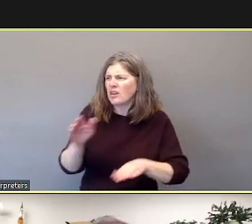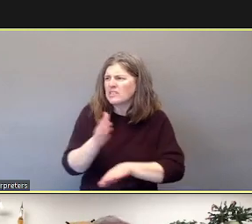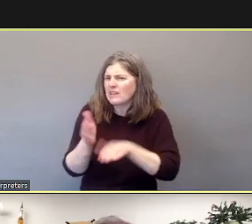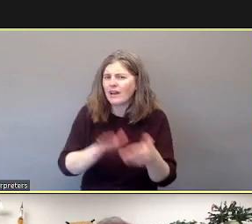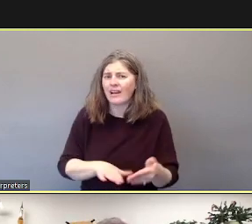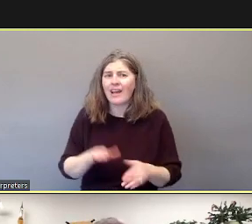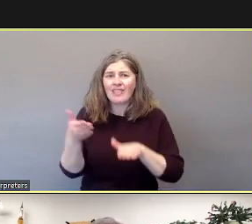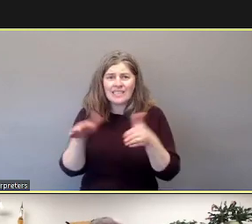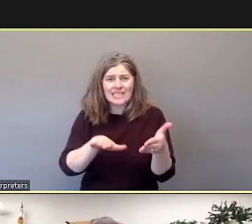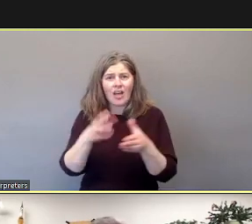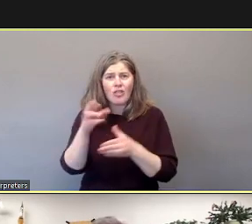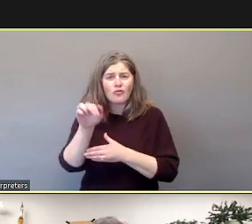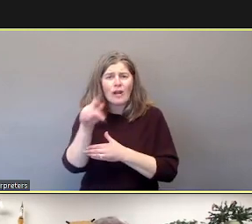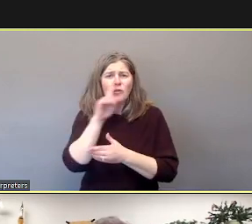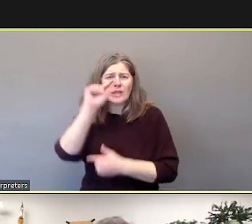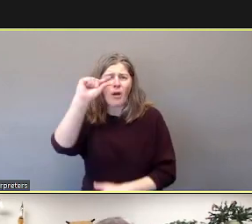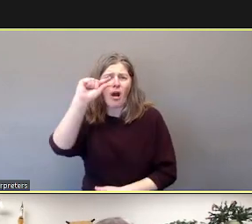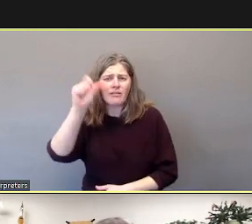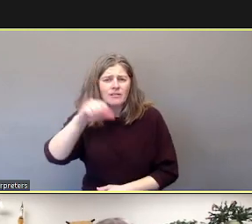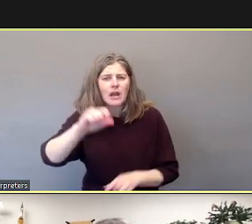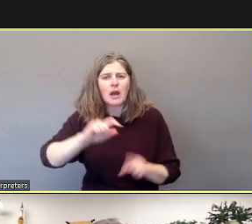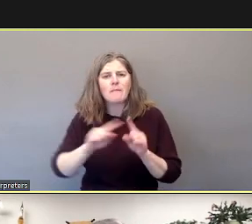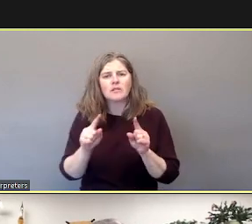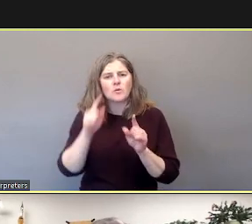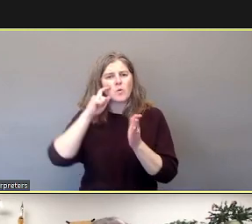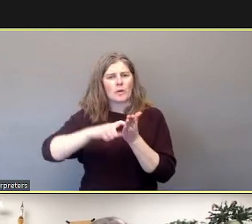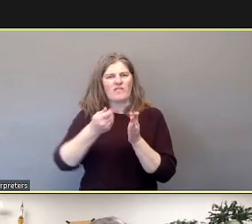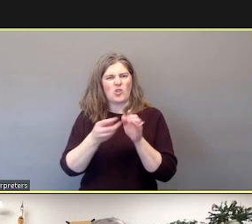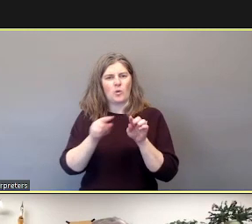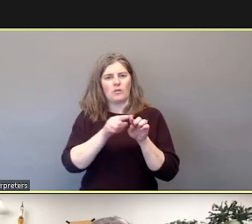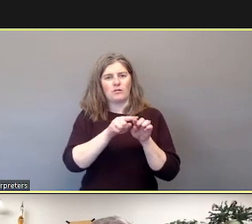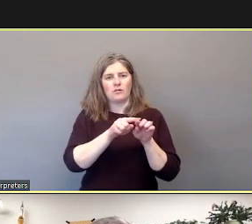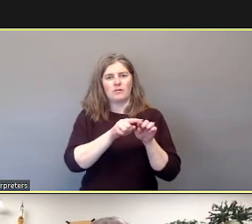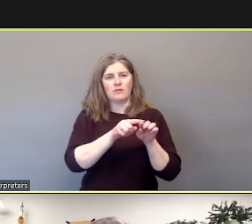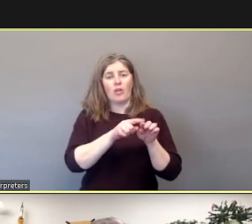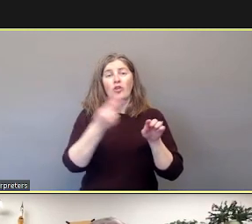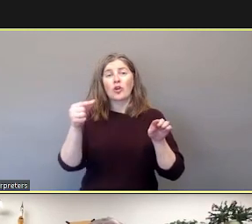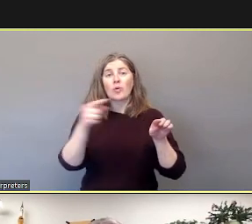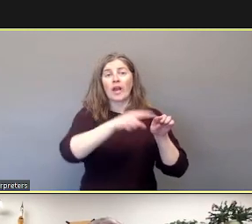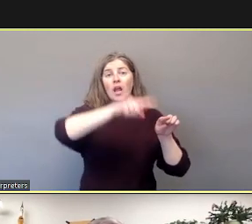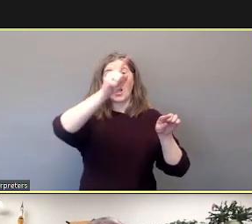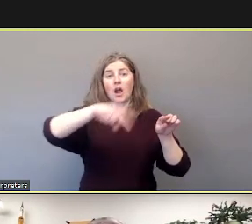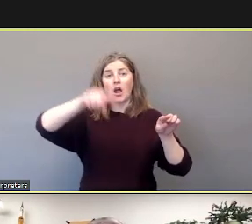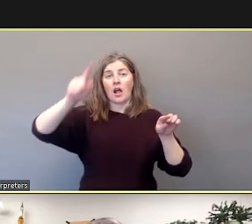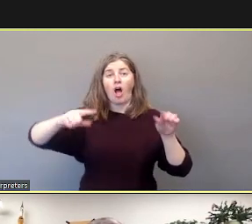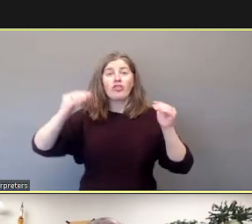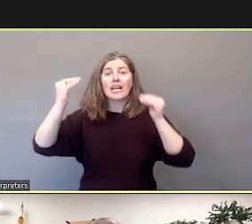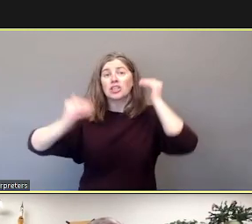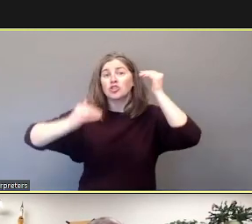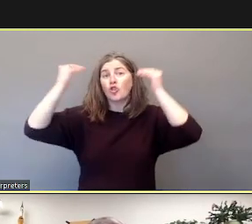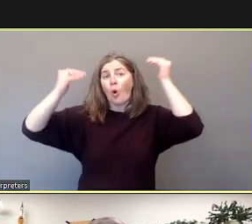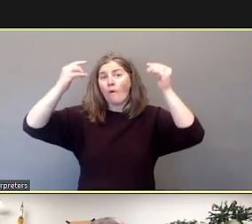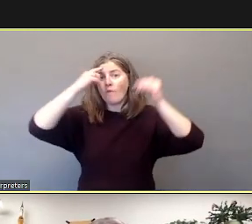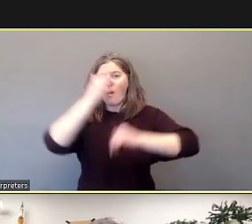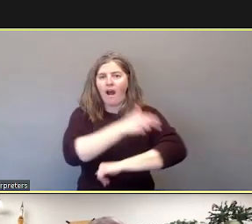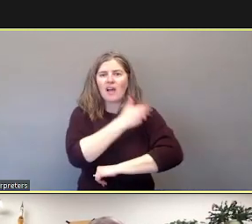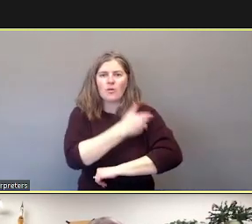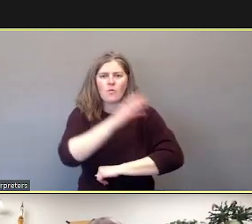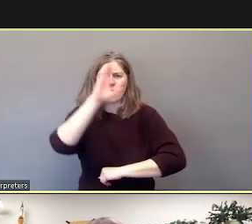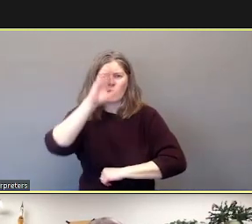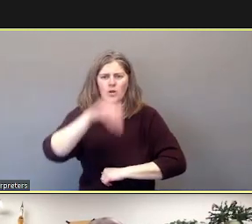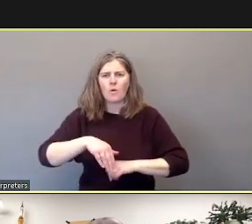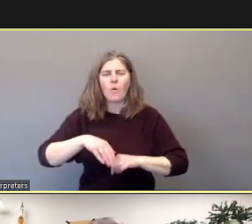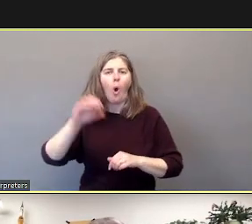rate is quite small, but I want to point out a couple things. This is the overall adult hospitalizations. We all know